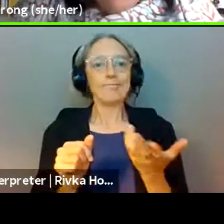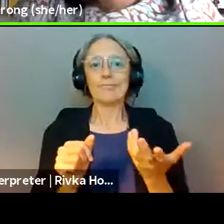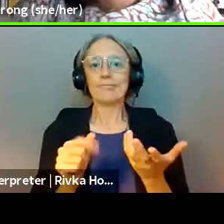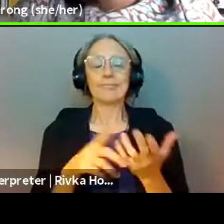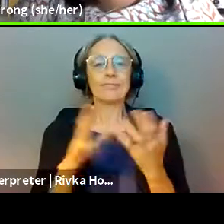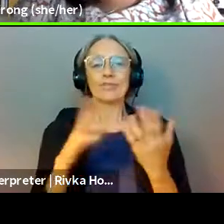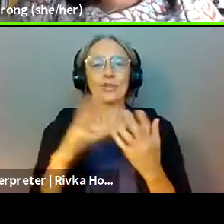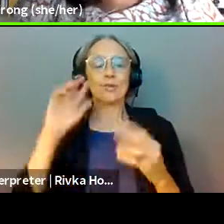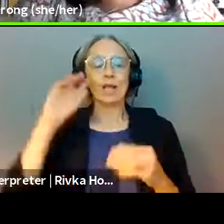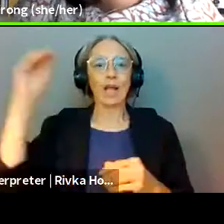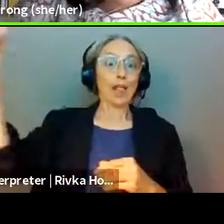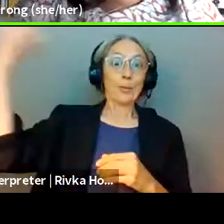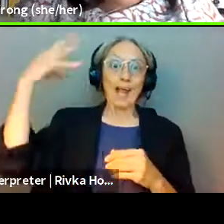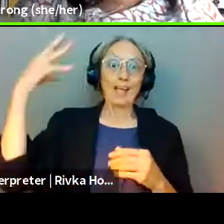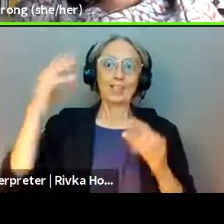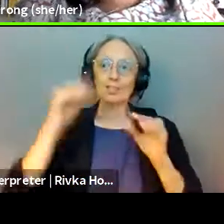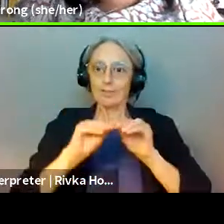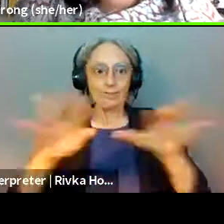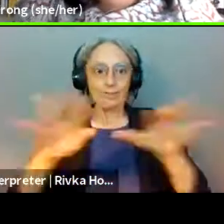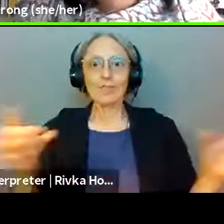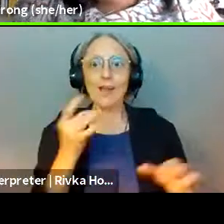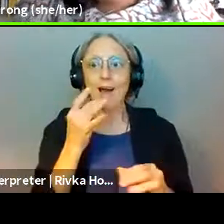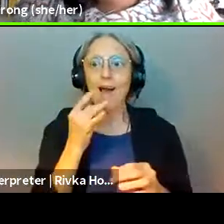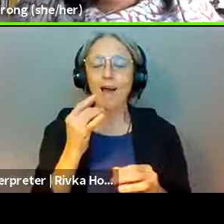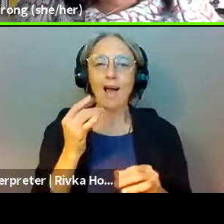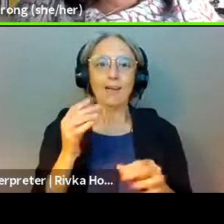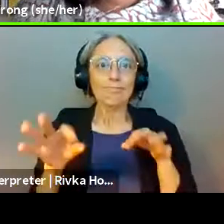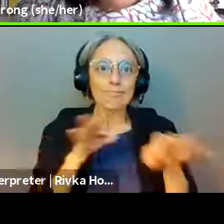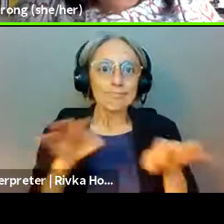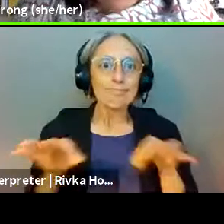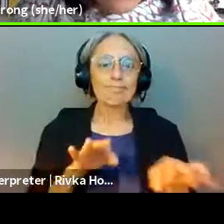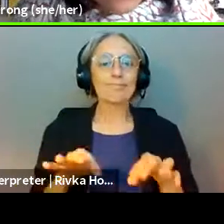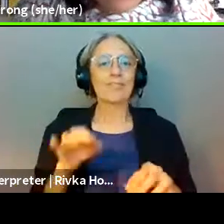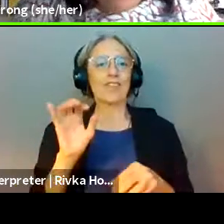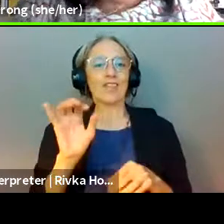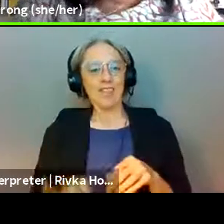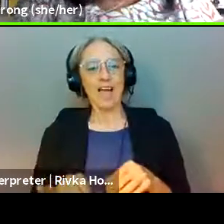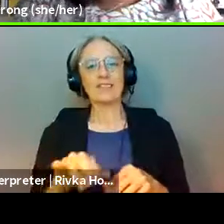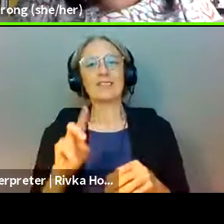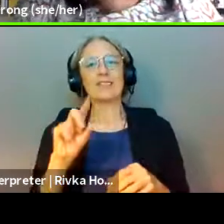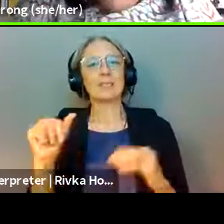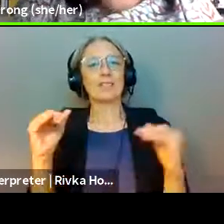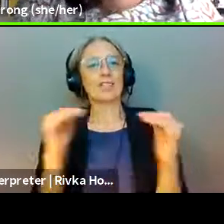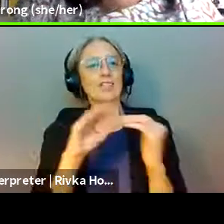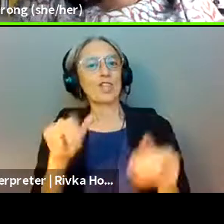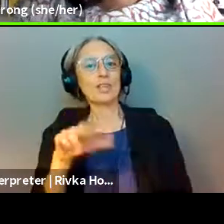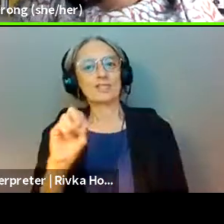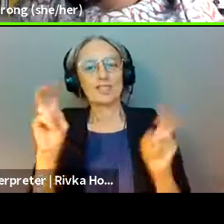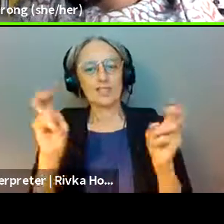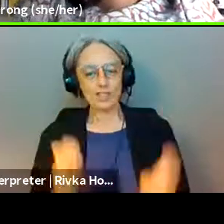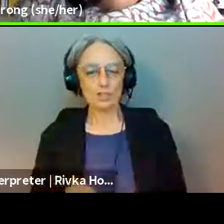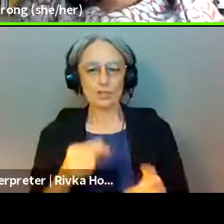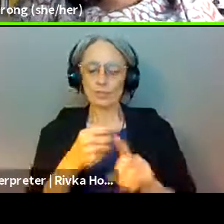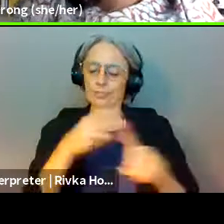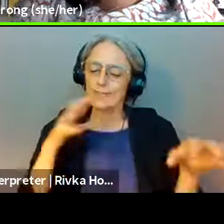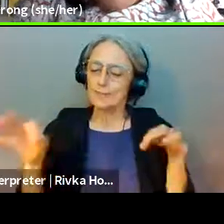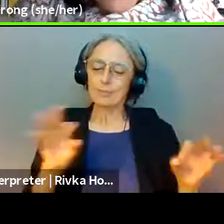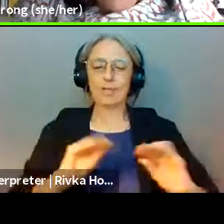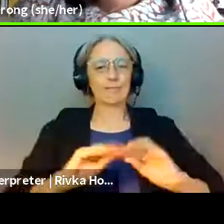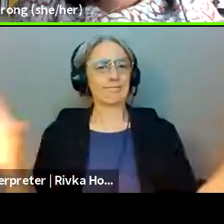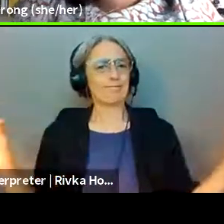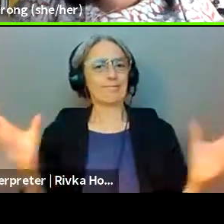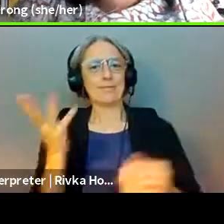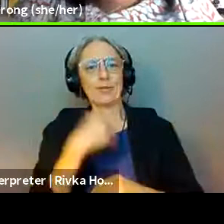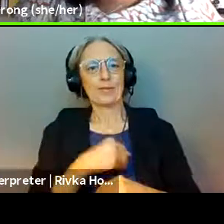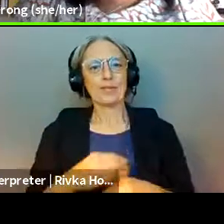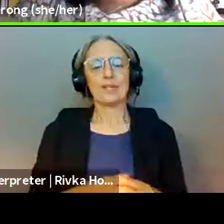illumination of what I really understand to be disability justice issues that